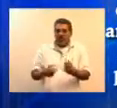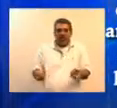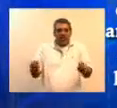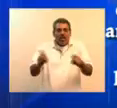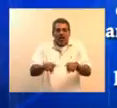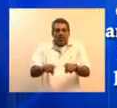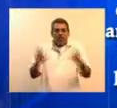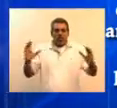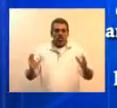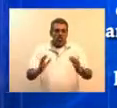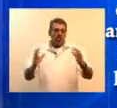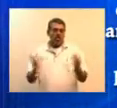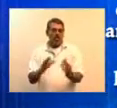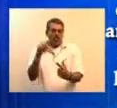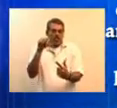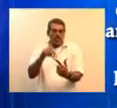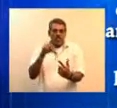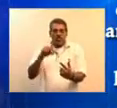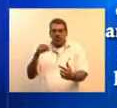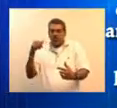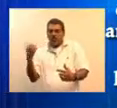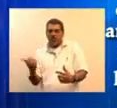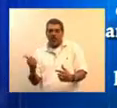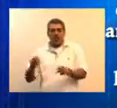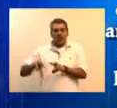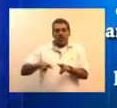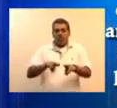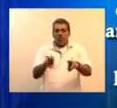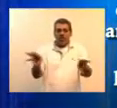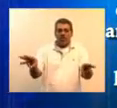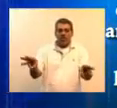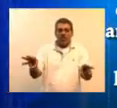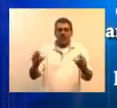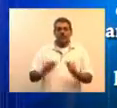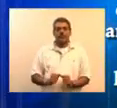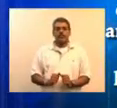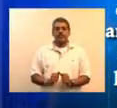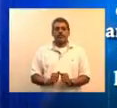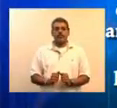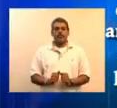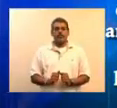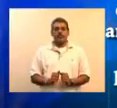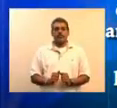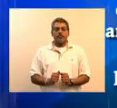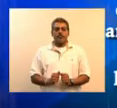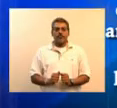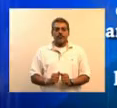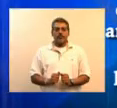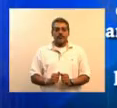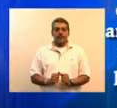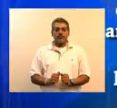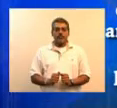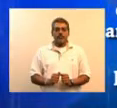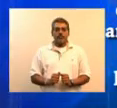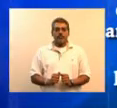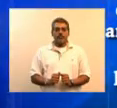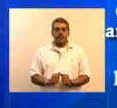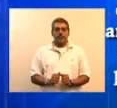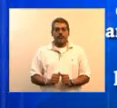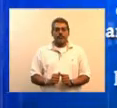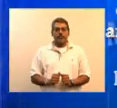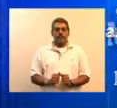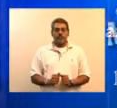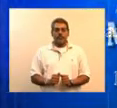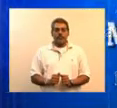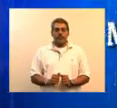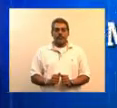for the parties, drawing their attention to unrealistic expectations and encouraging alternative